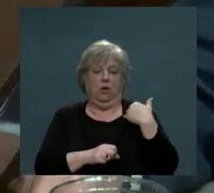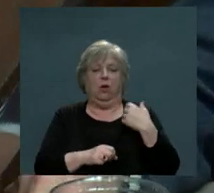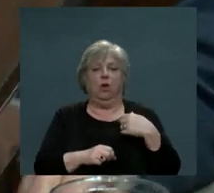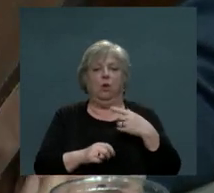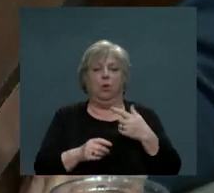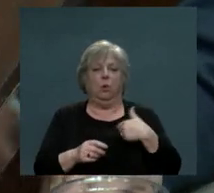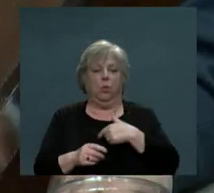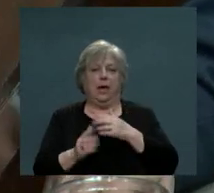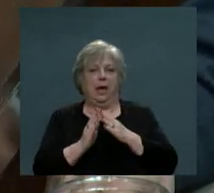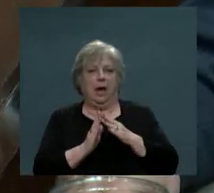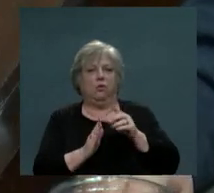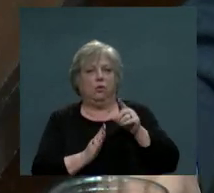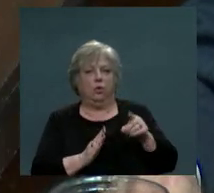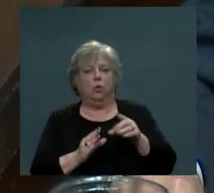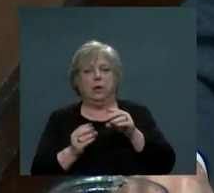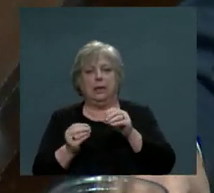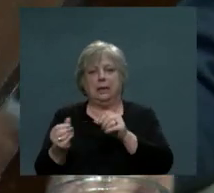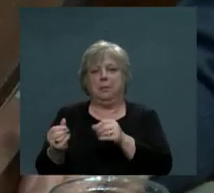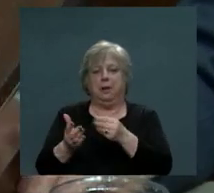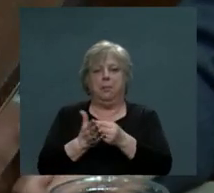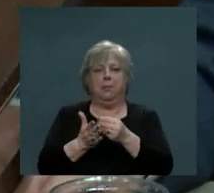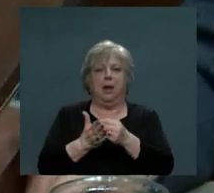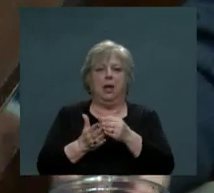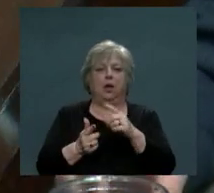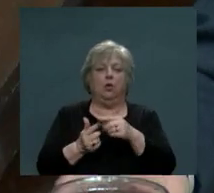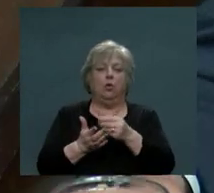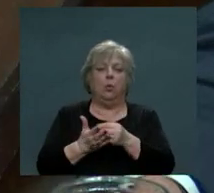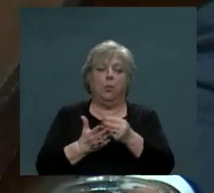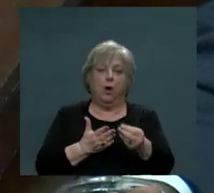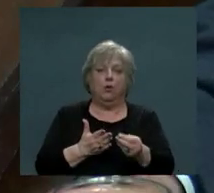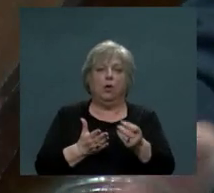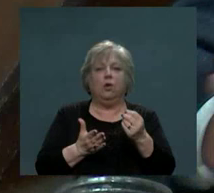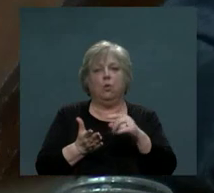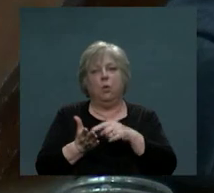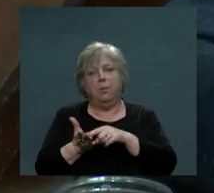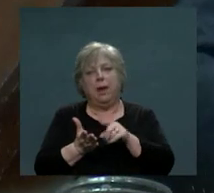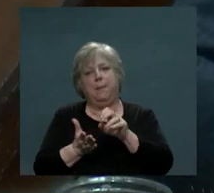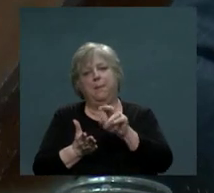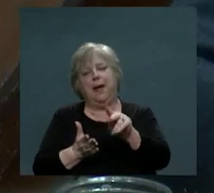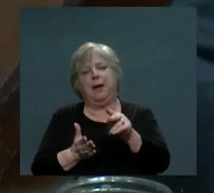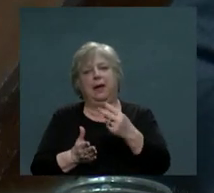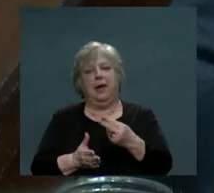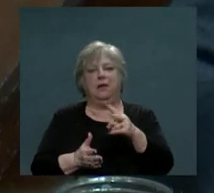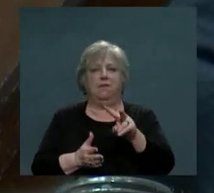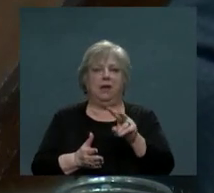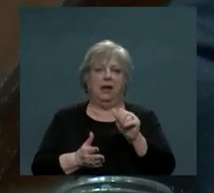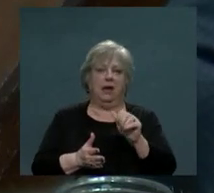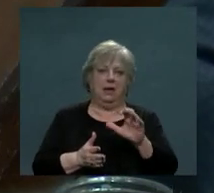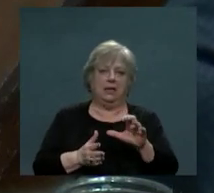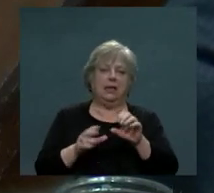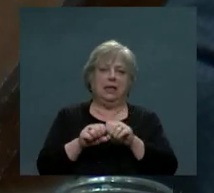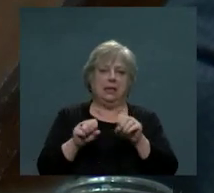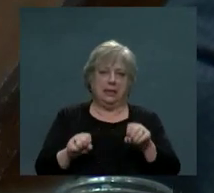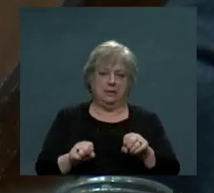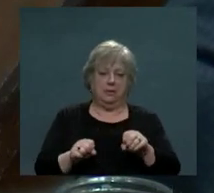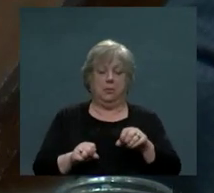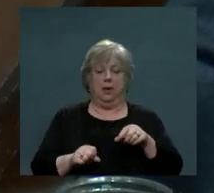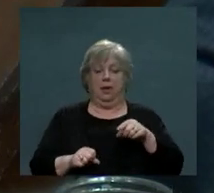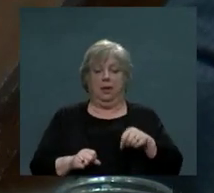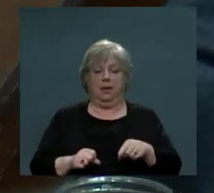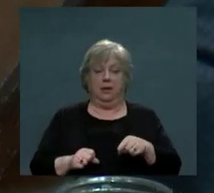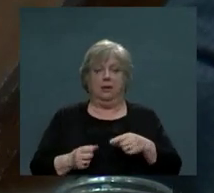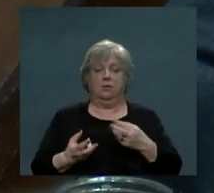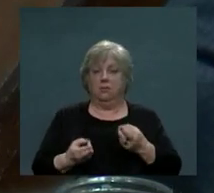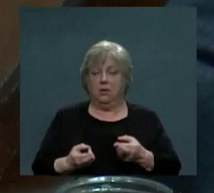spend money to purchase or to reimburse them for a HVAC system. What this does